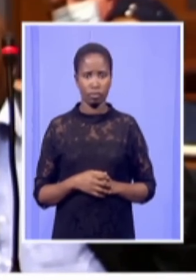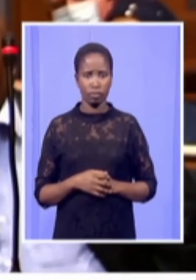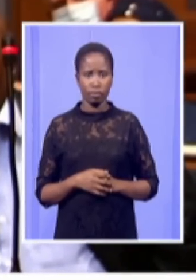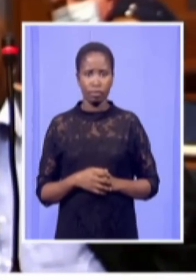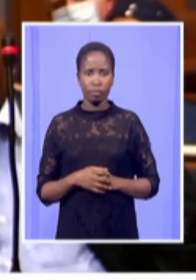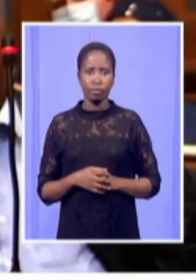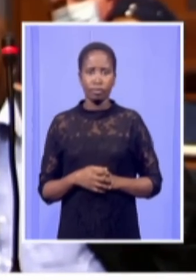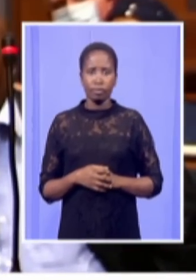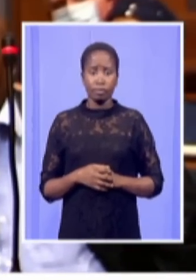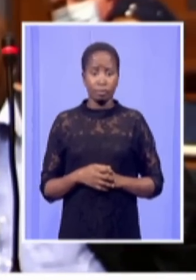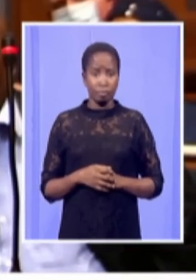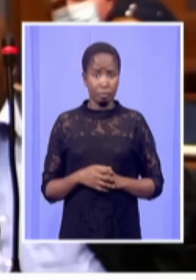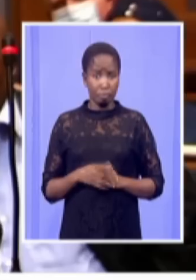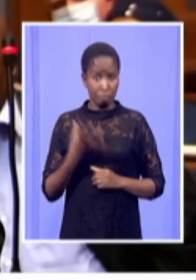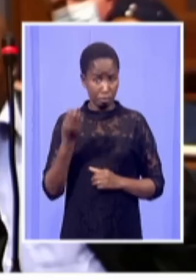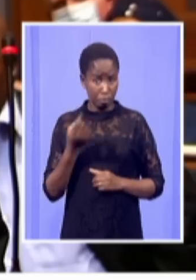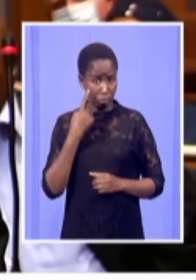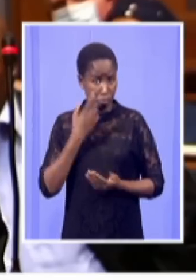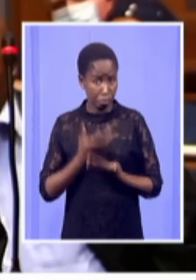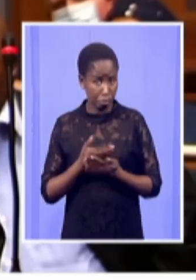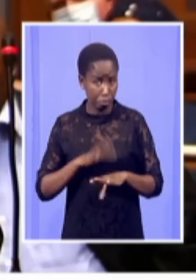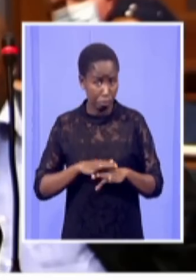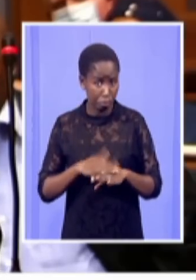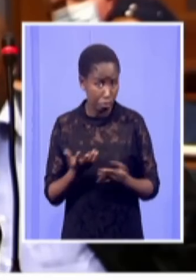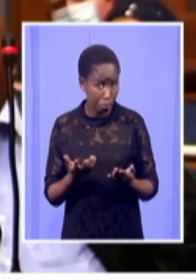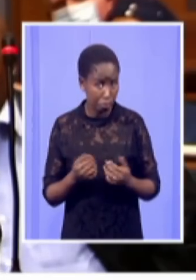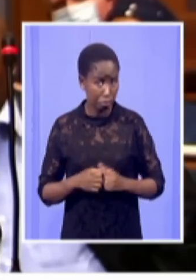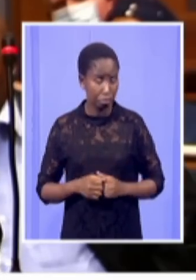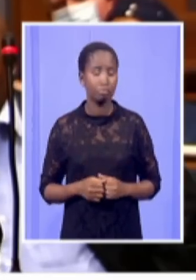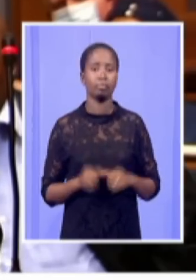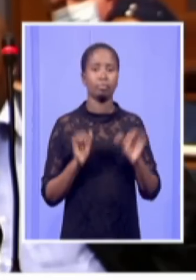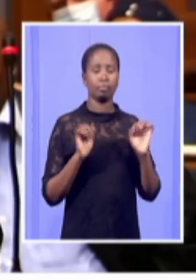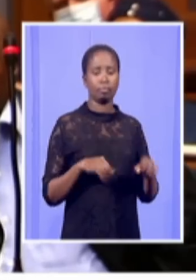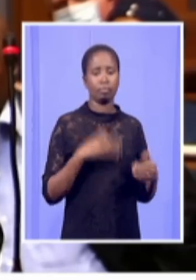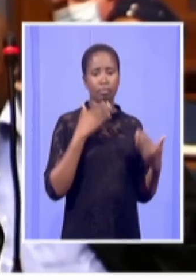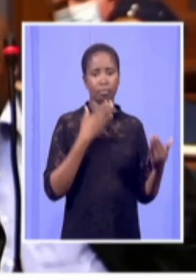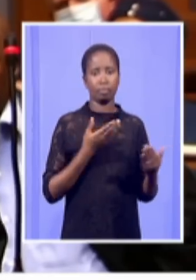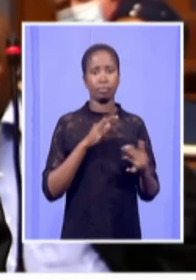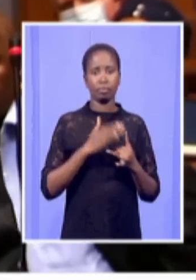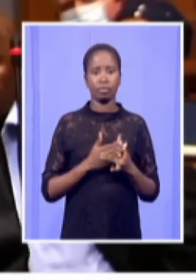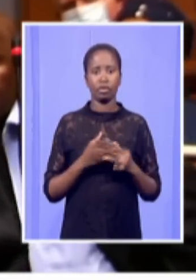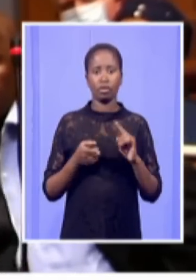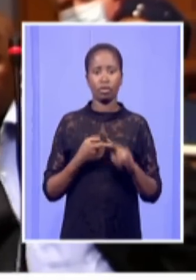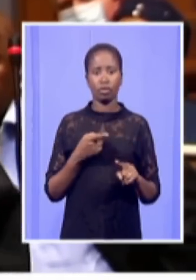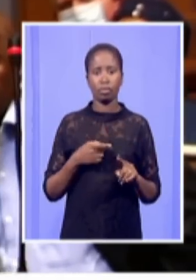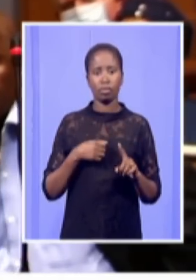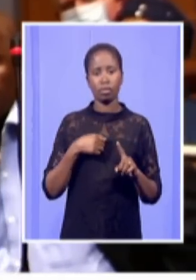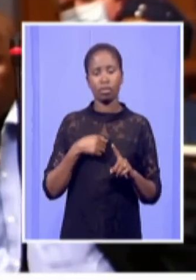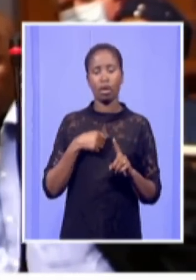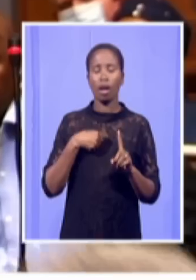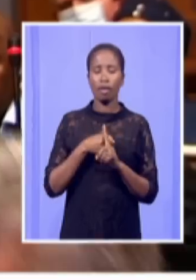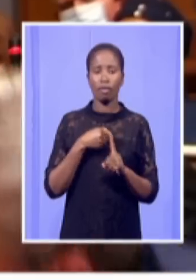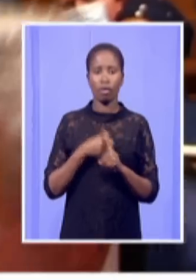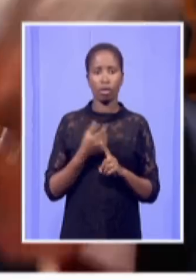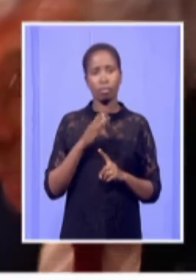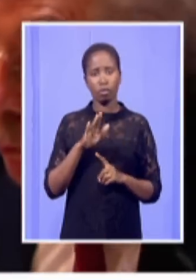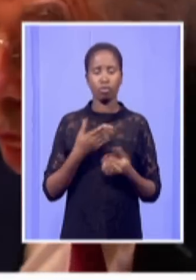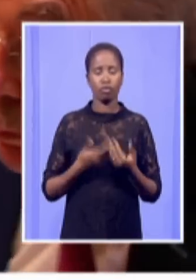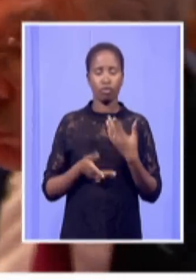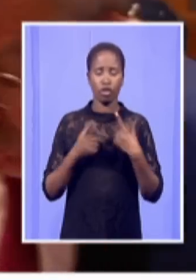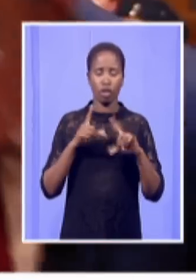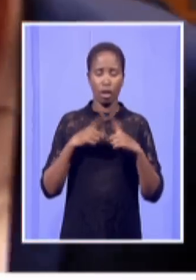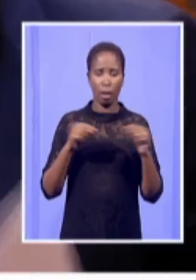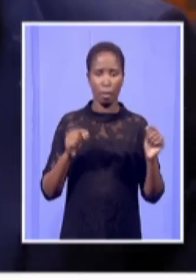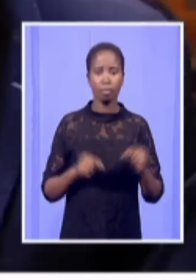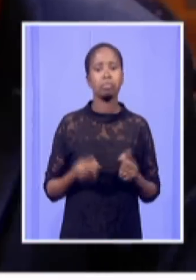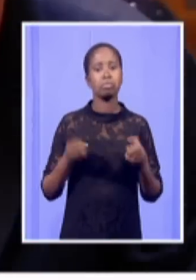Any more evidence for the accused? Thank you, Your Worship. That is in the case made out for applicant 8 in support of bail, Your Worship. Thank you. Advocate